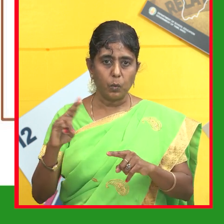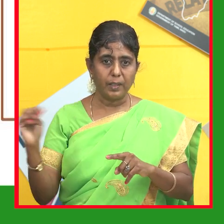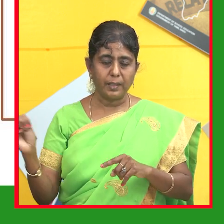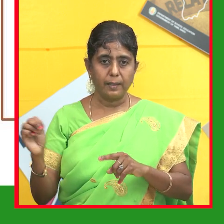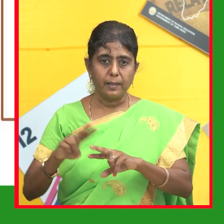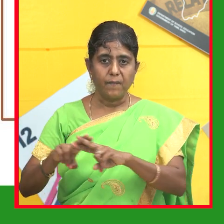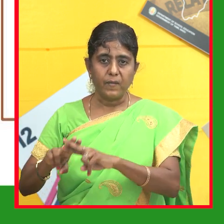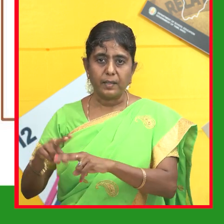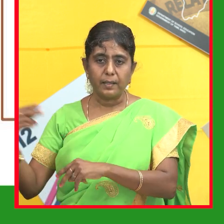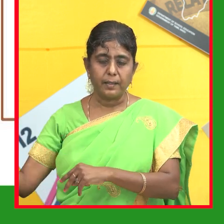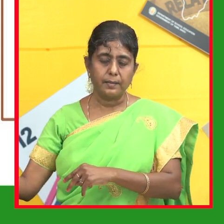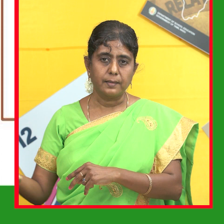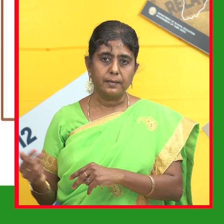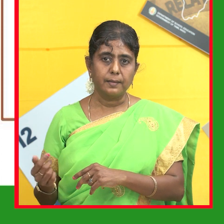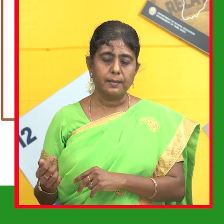factorize.